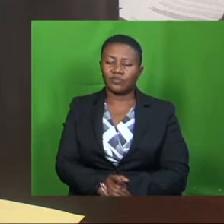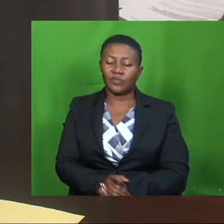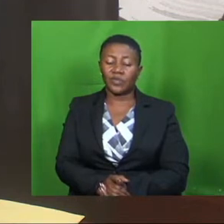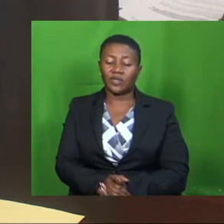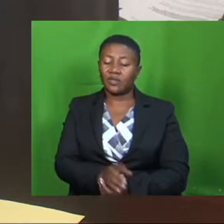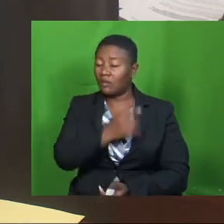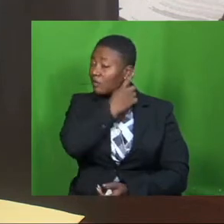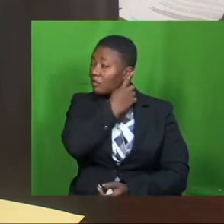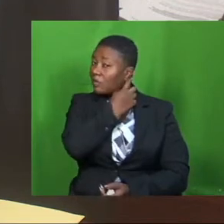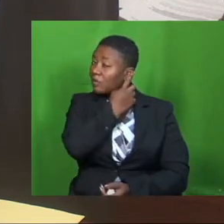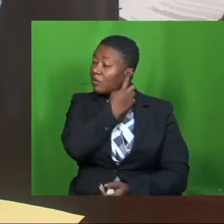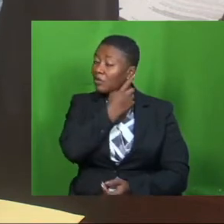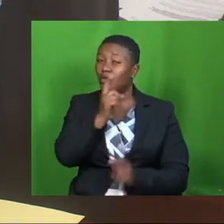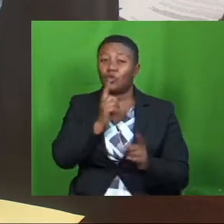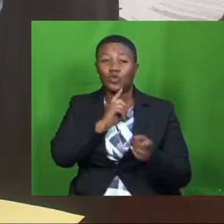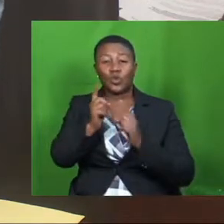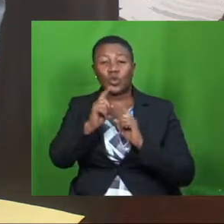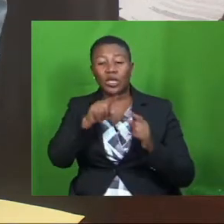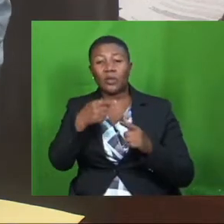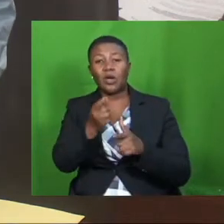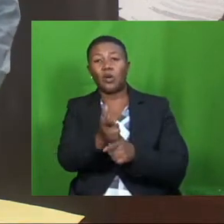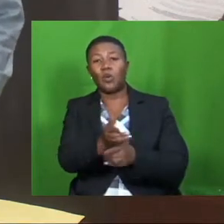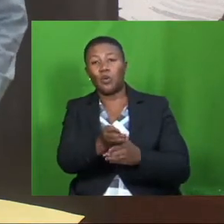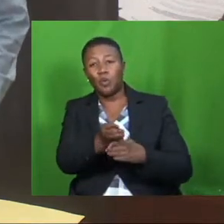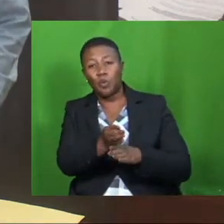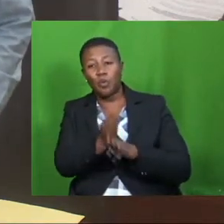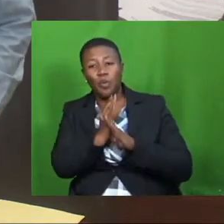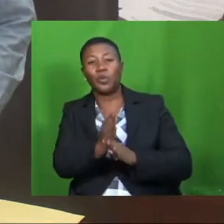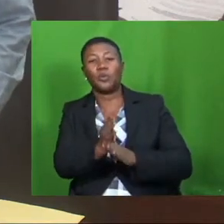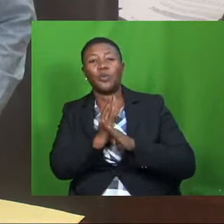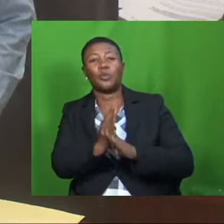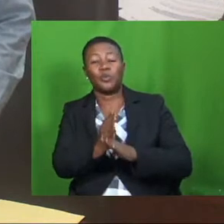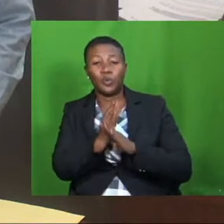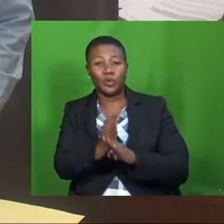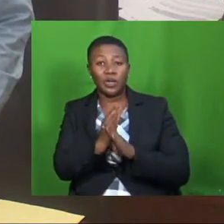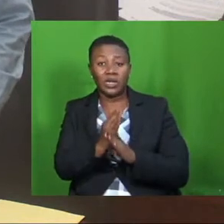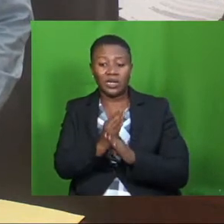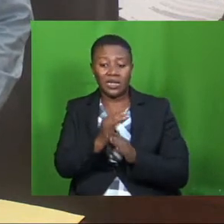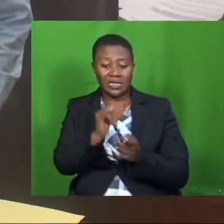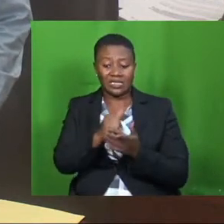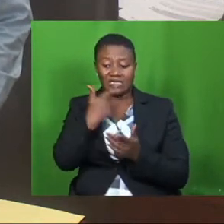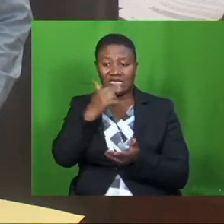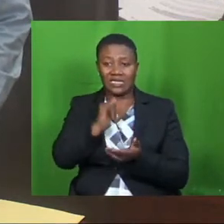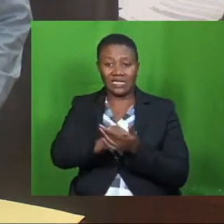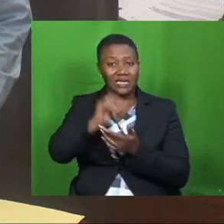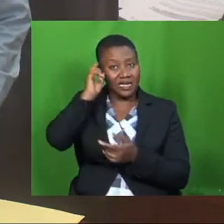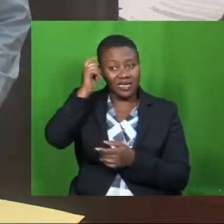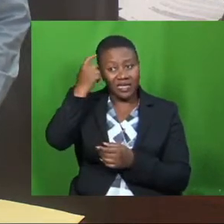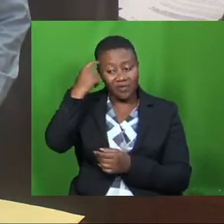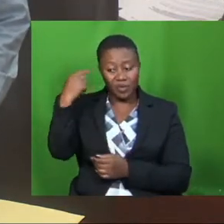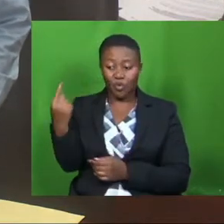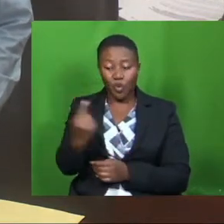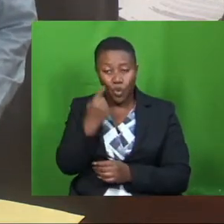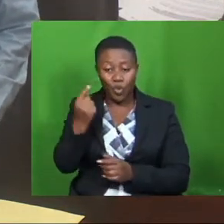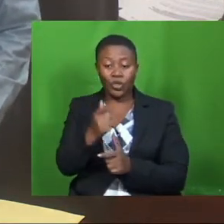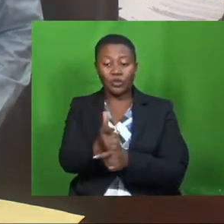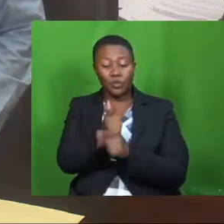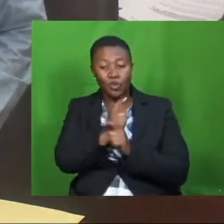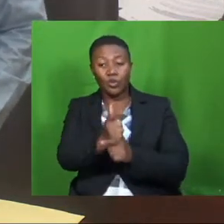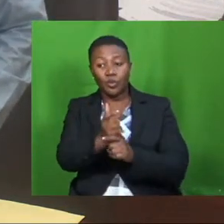in respect of the questions that have been filed. The Speaker, it was whilst we were in the office